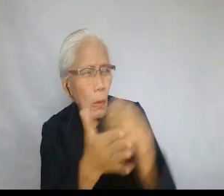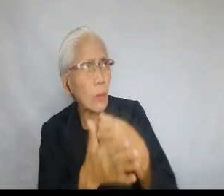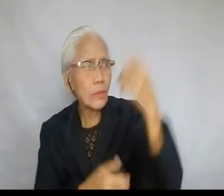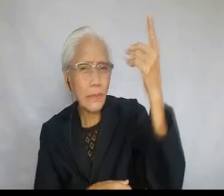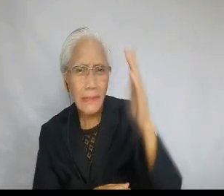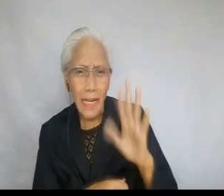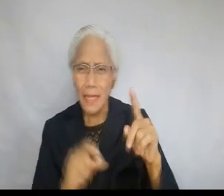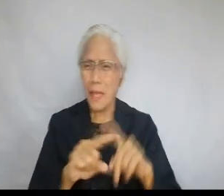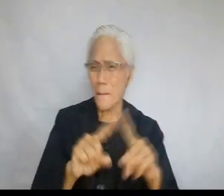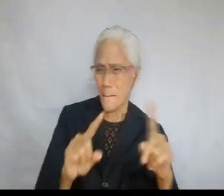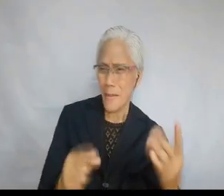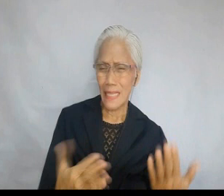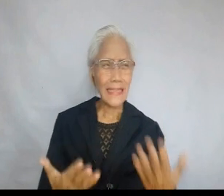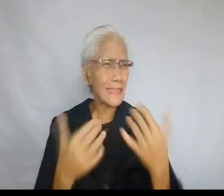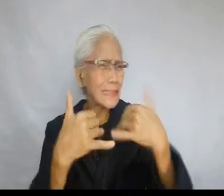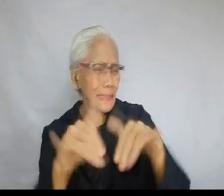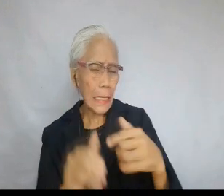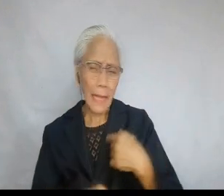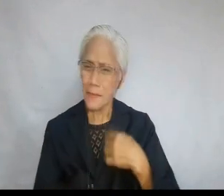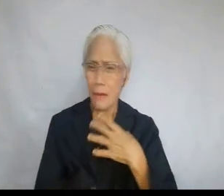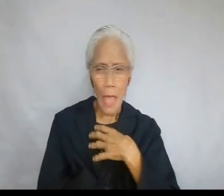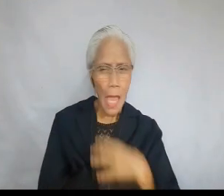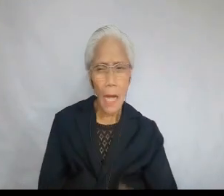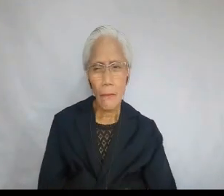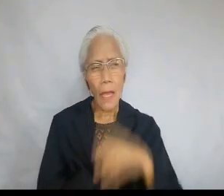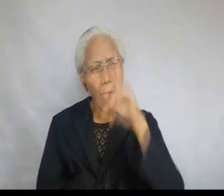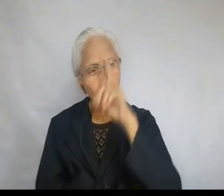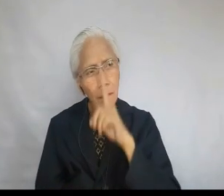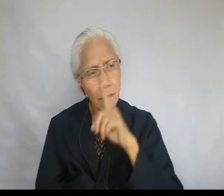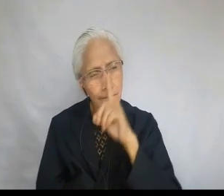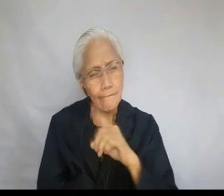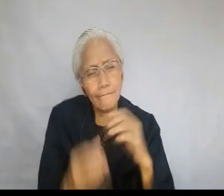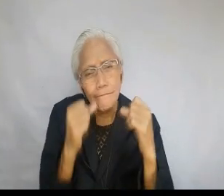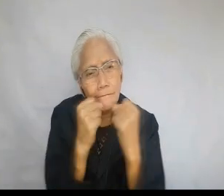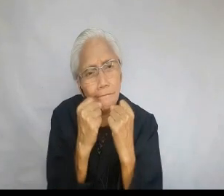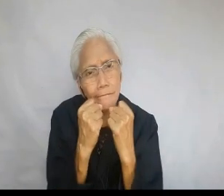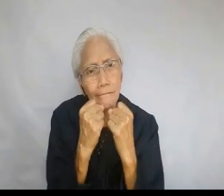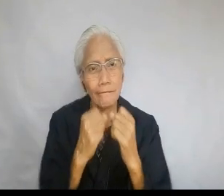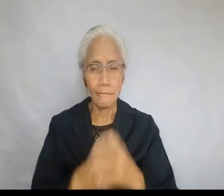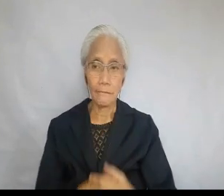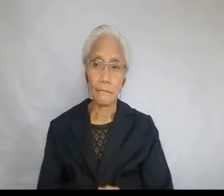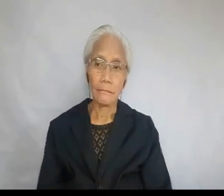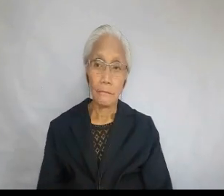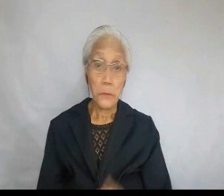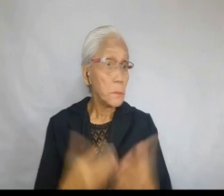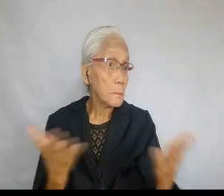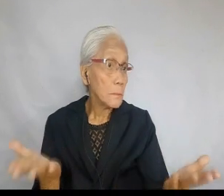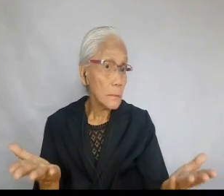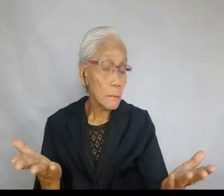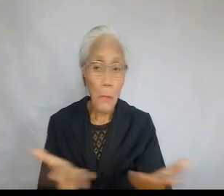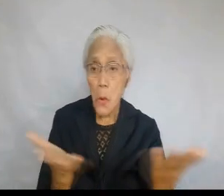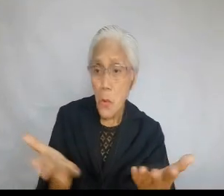You seem so holy, so close to God, but I'm still very hungry, and lonely, and